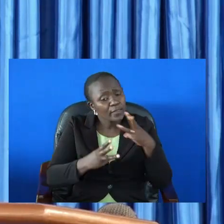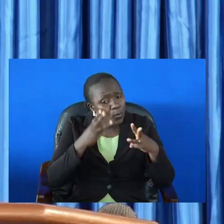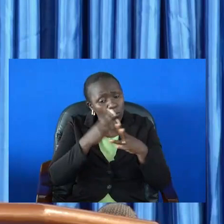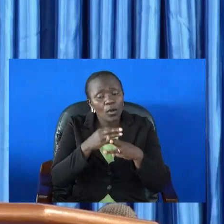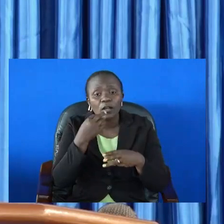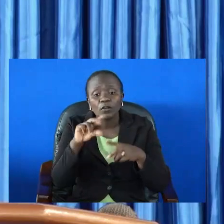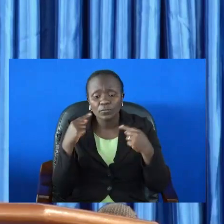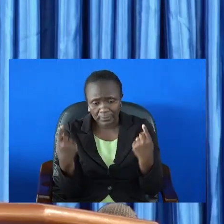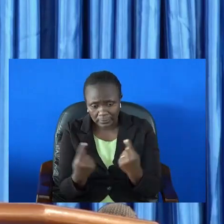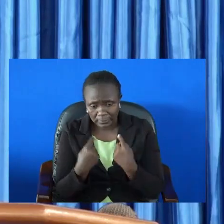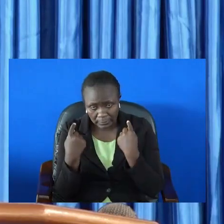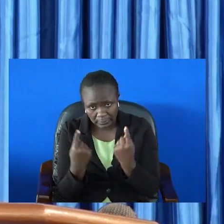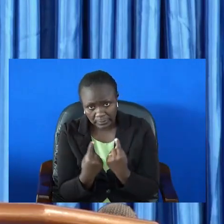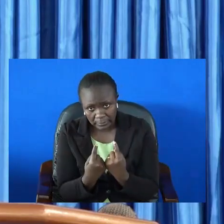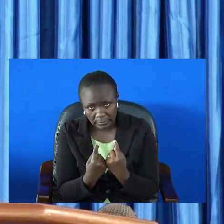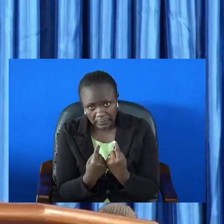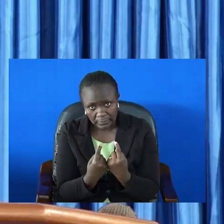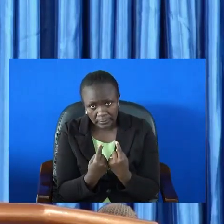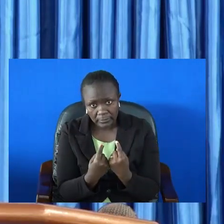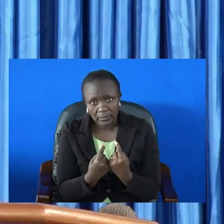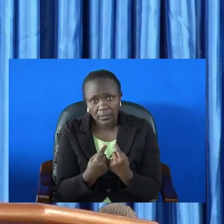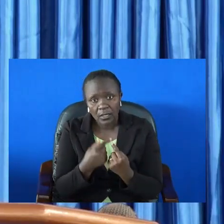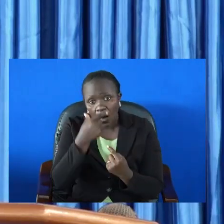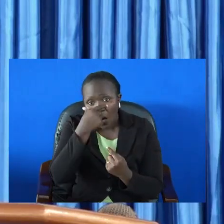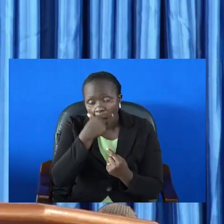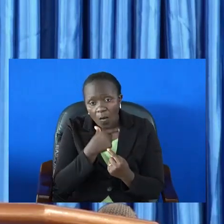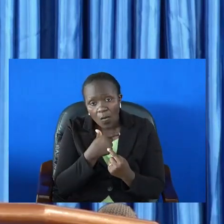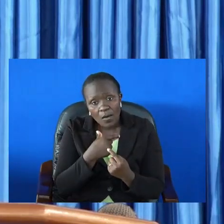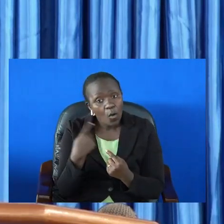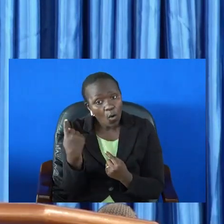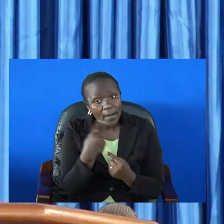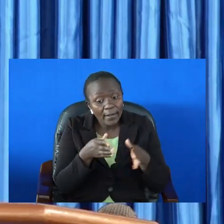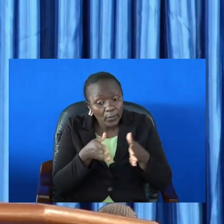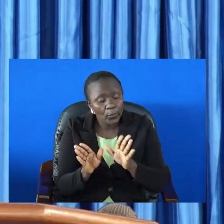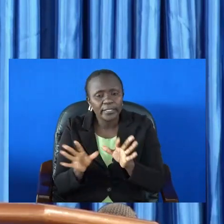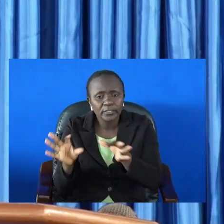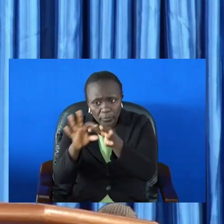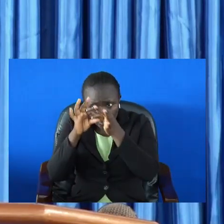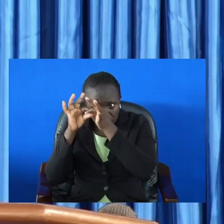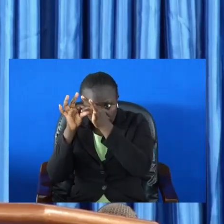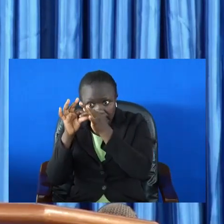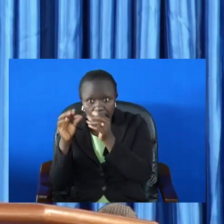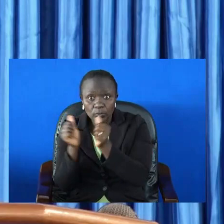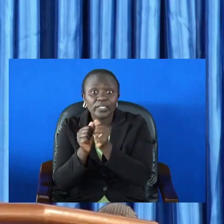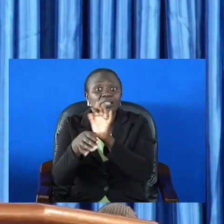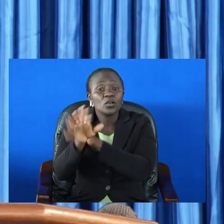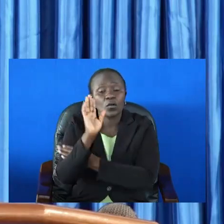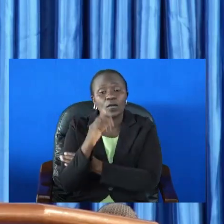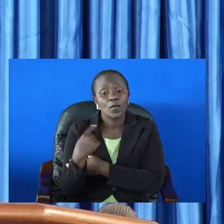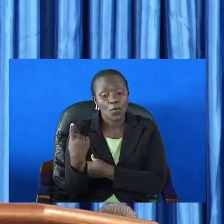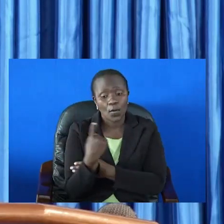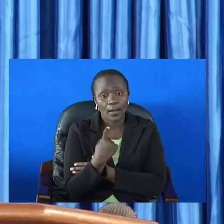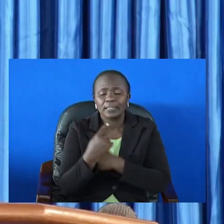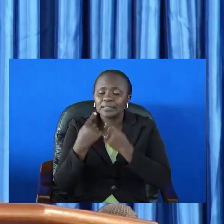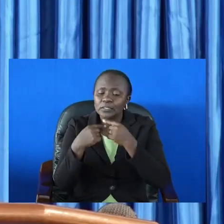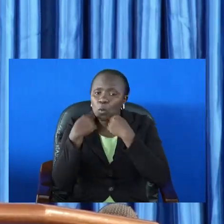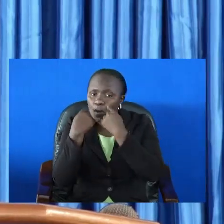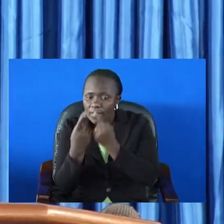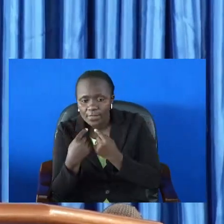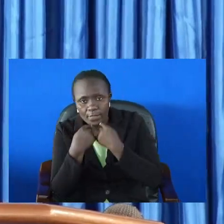sin. And the only way for us to begin connecting with our God is to